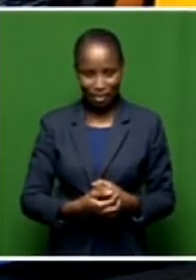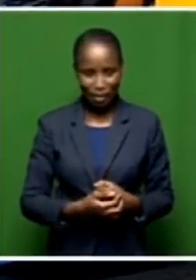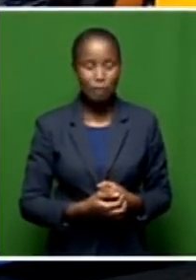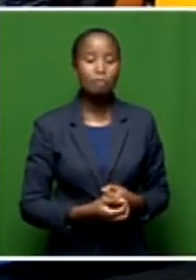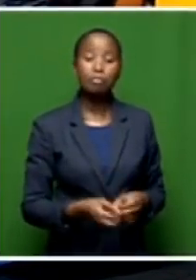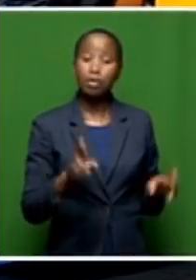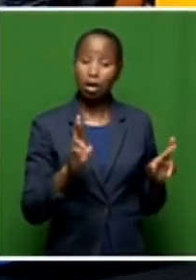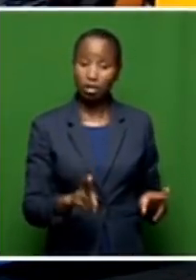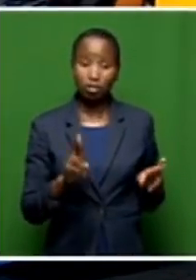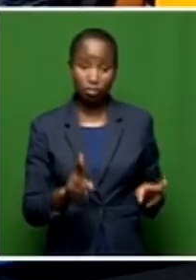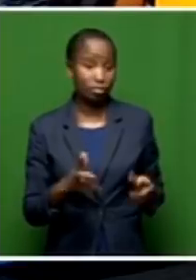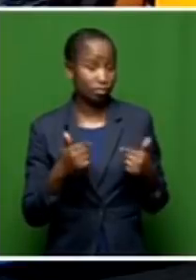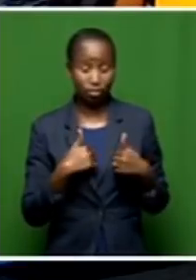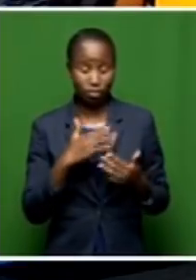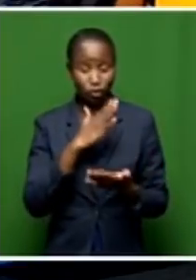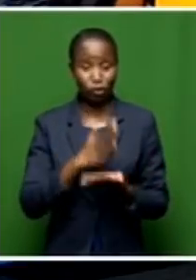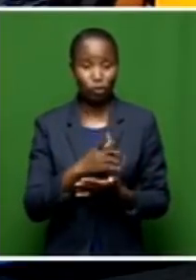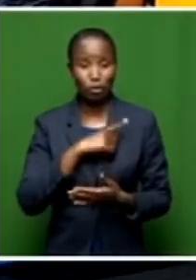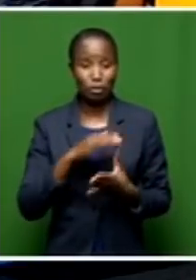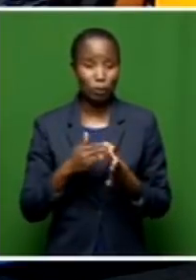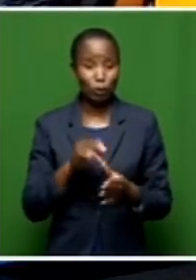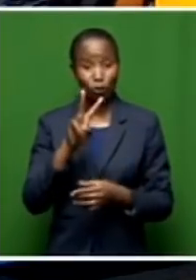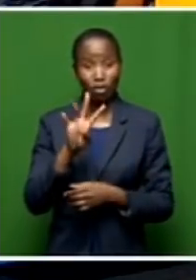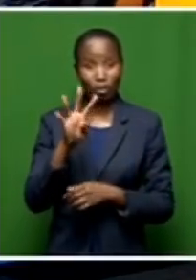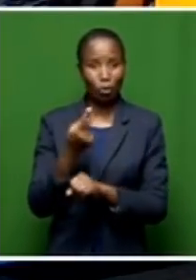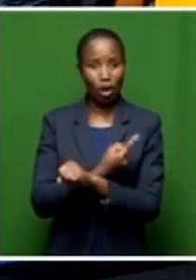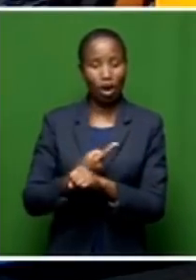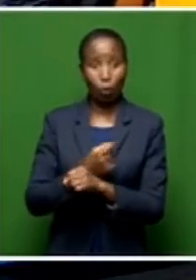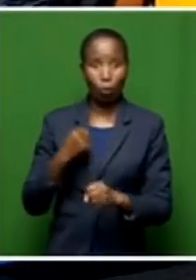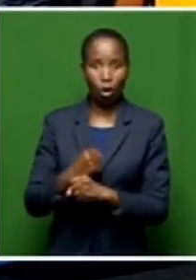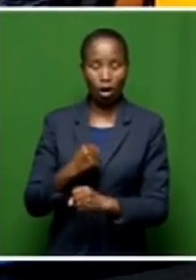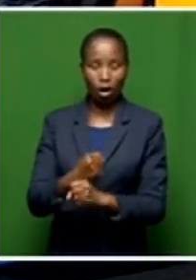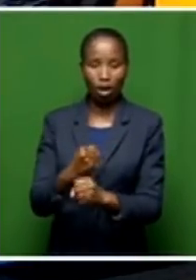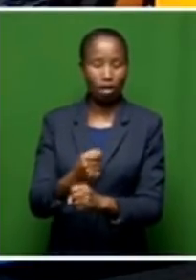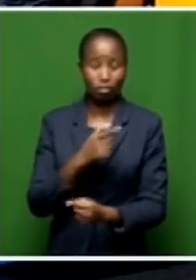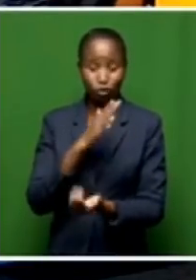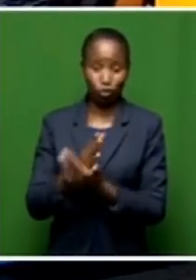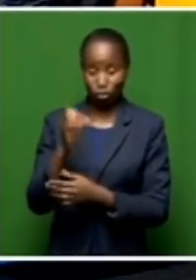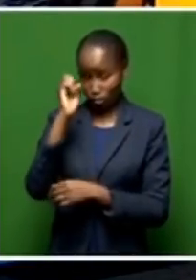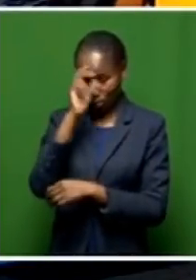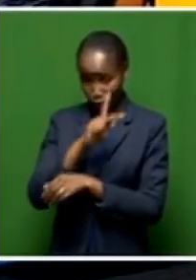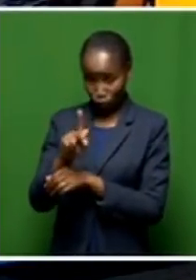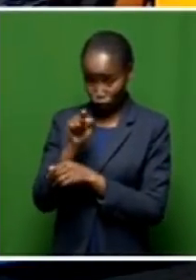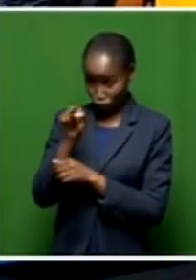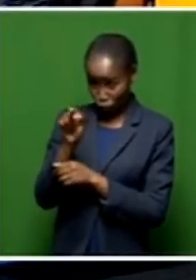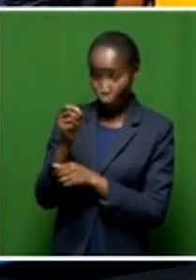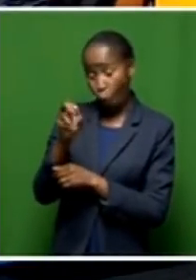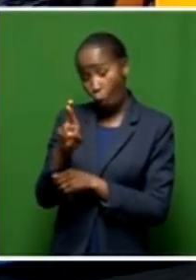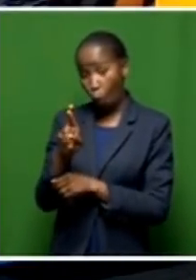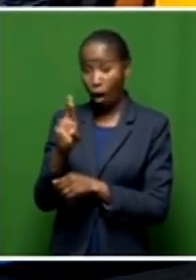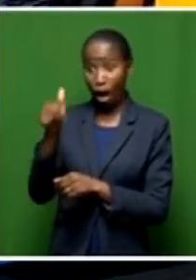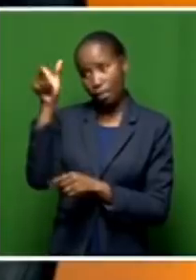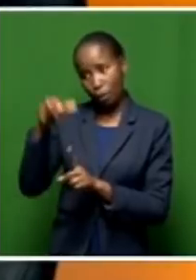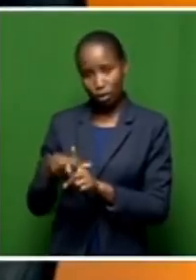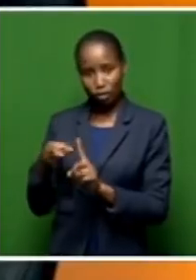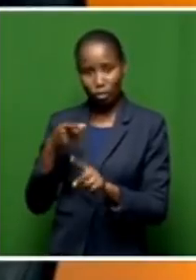24-hour operation, so I'm not sure, Prof, if it's going to be you or someone else from the CSIR. If you could please just